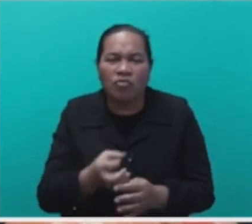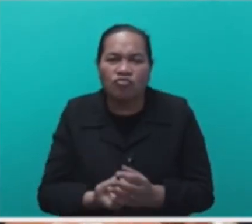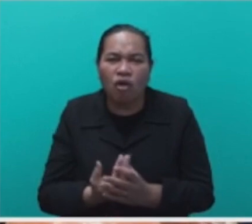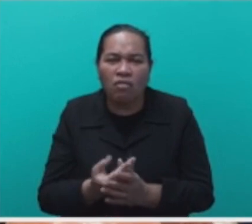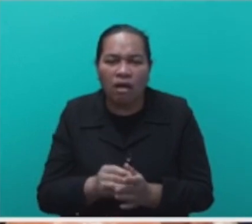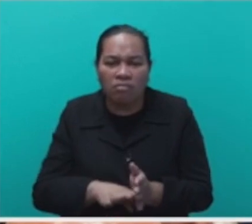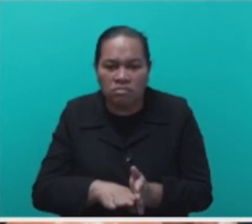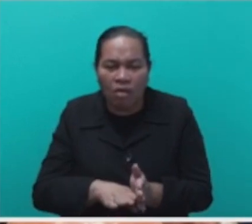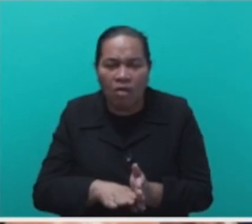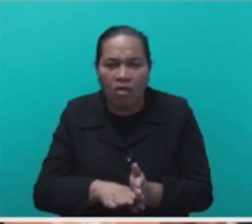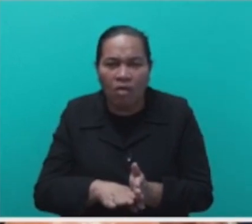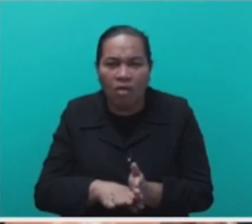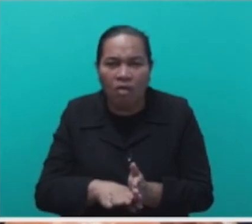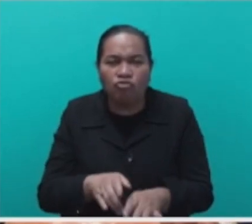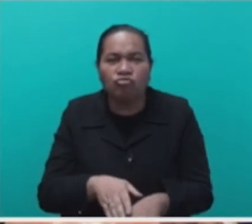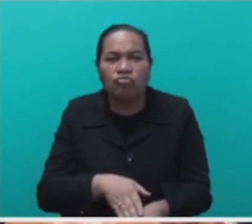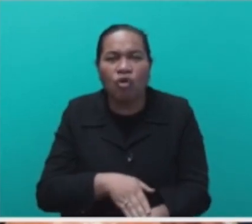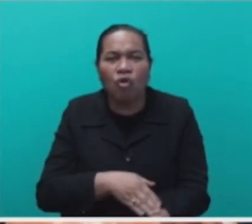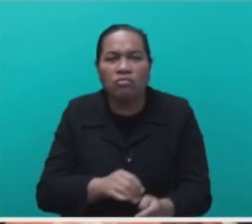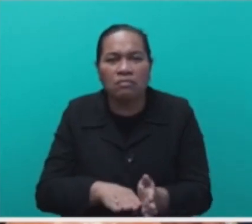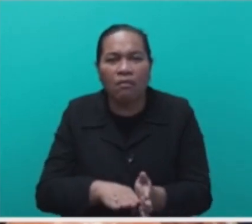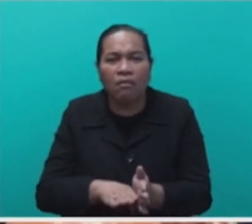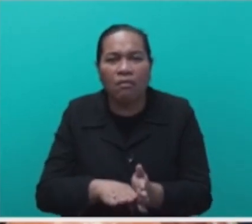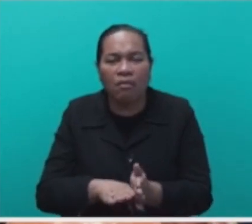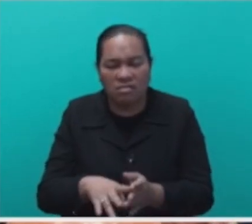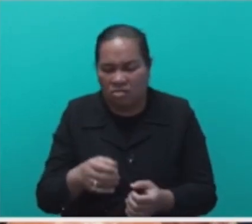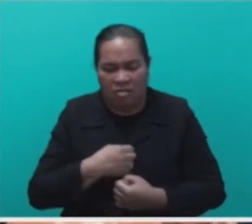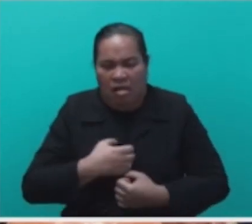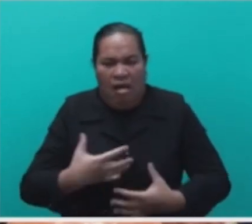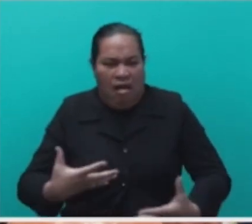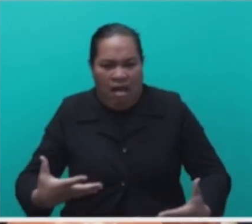alarming indicators of our current path.